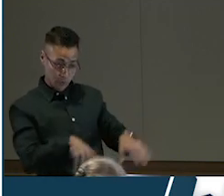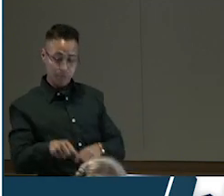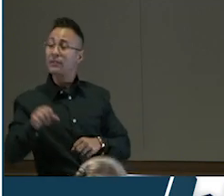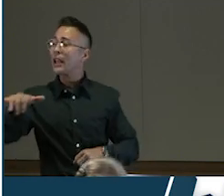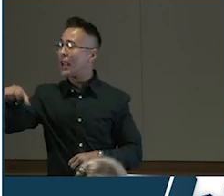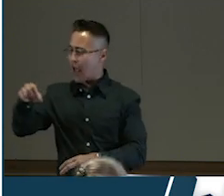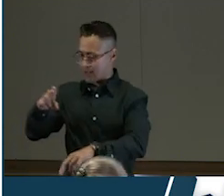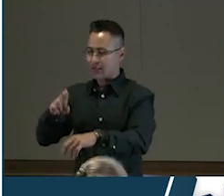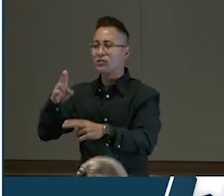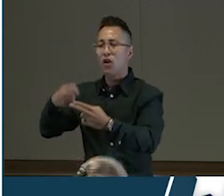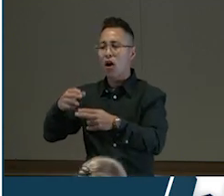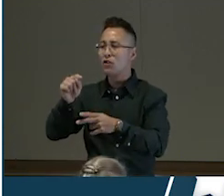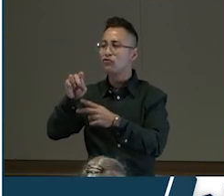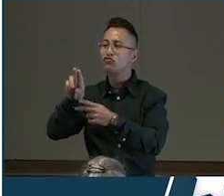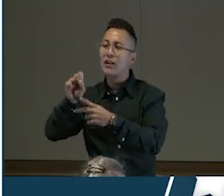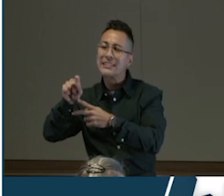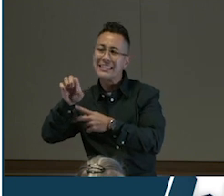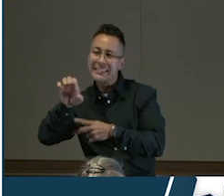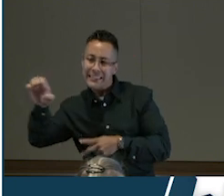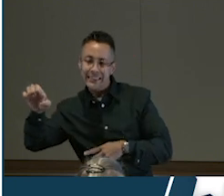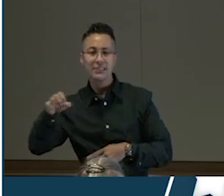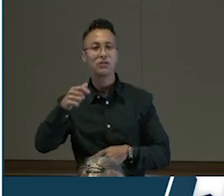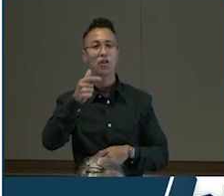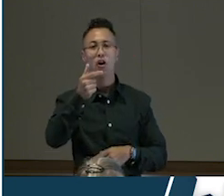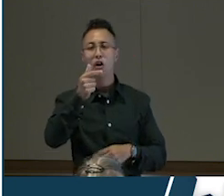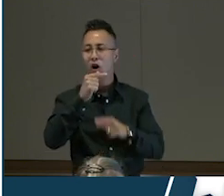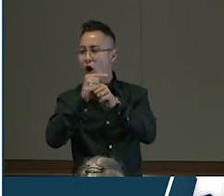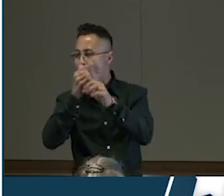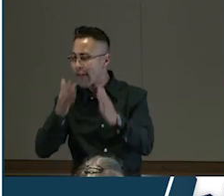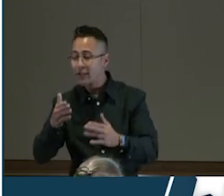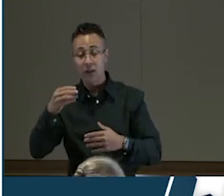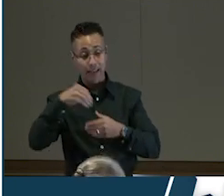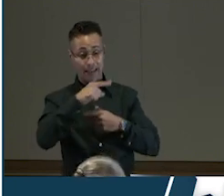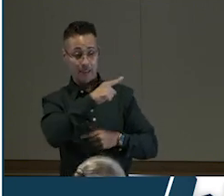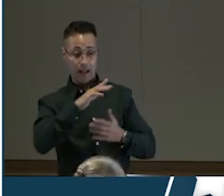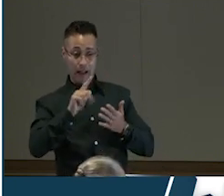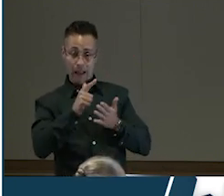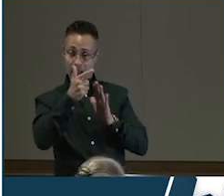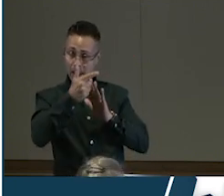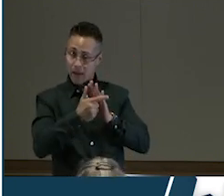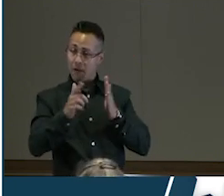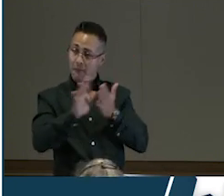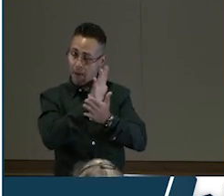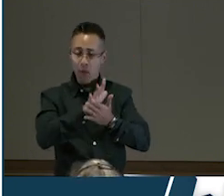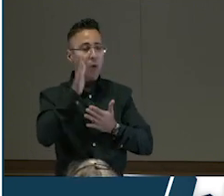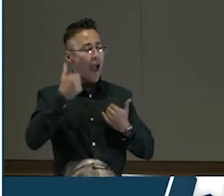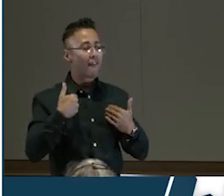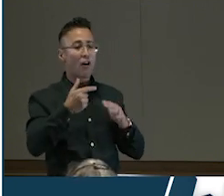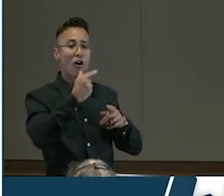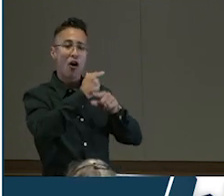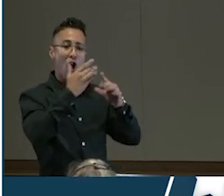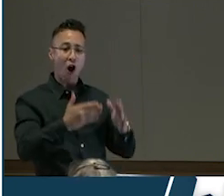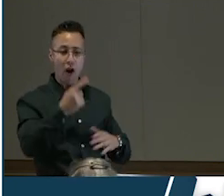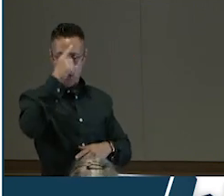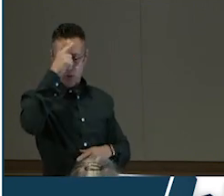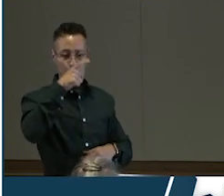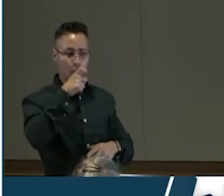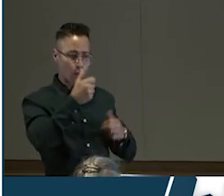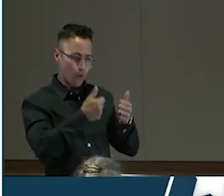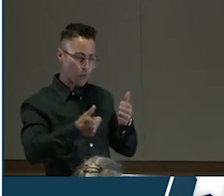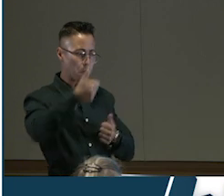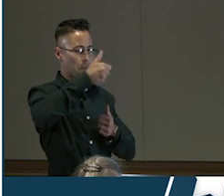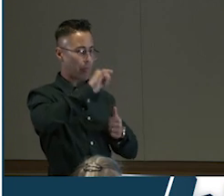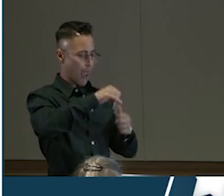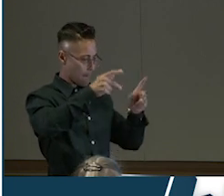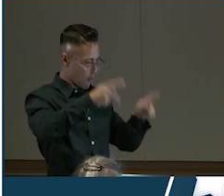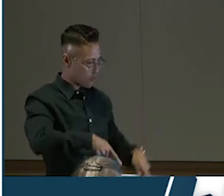your trustees and your guardians, right? So inside these legal documents, you're going to have a guardian over the person, which is who we want to be